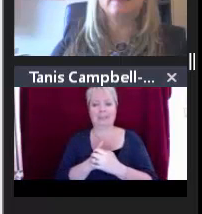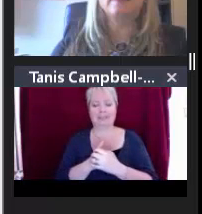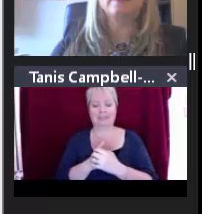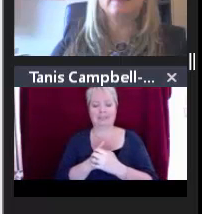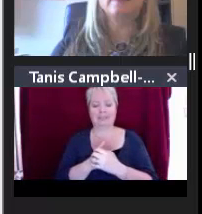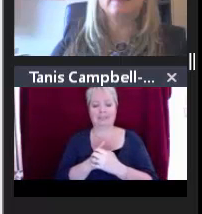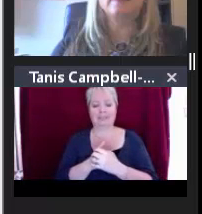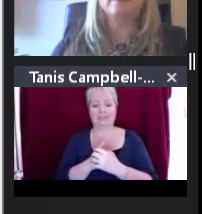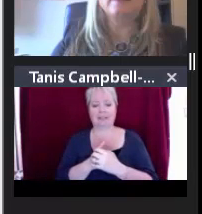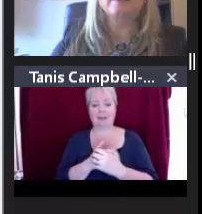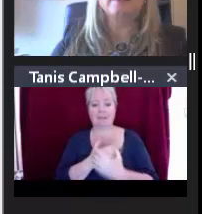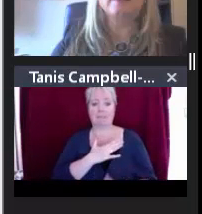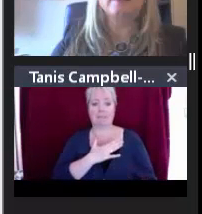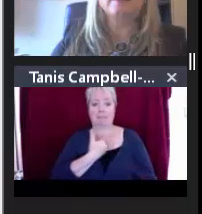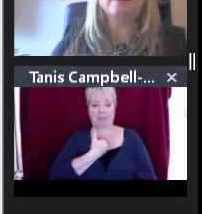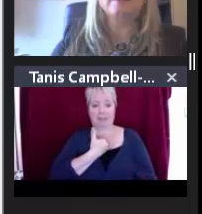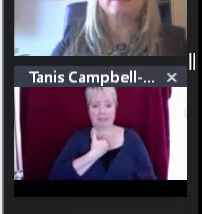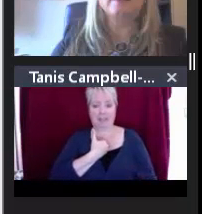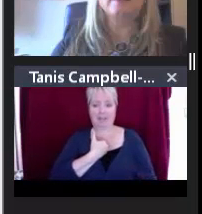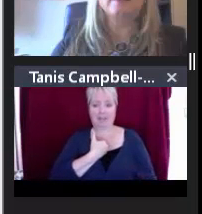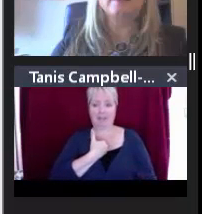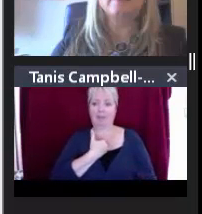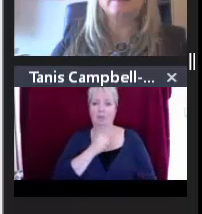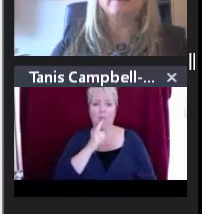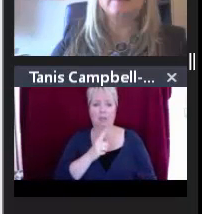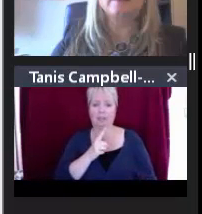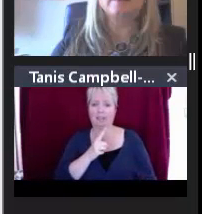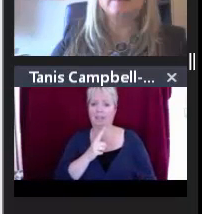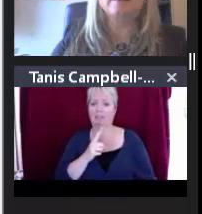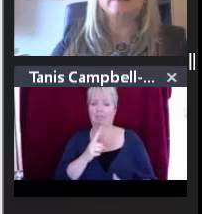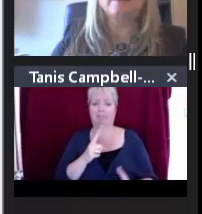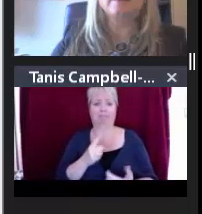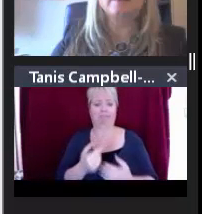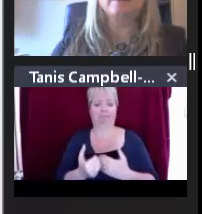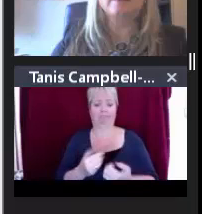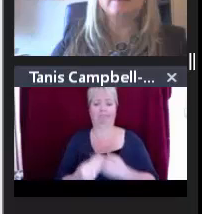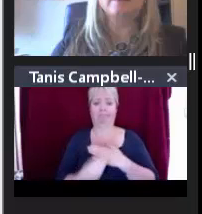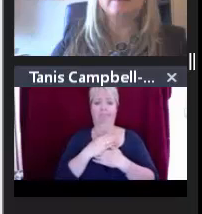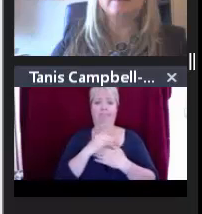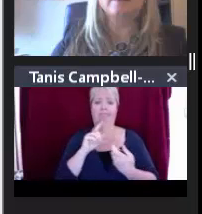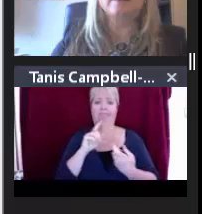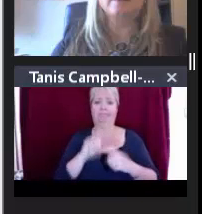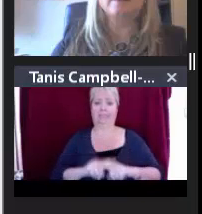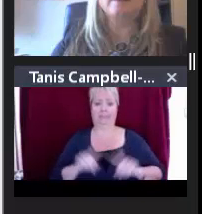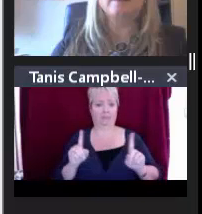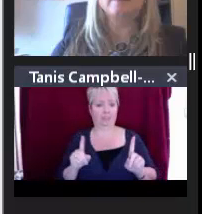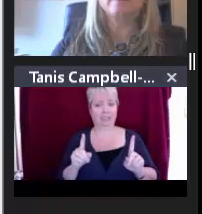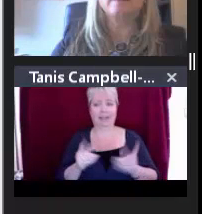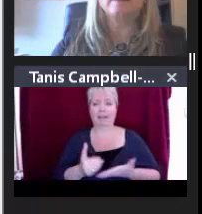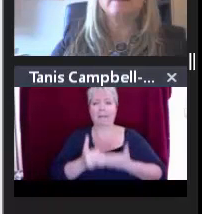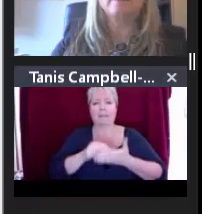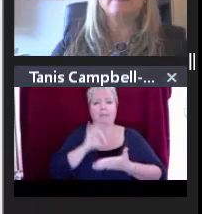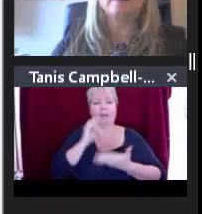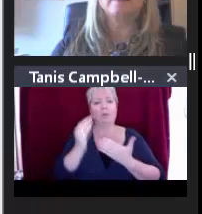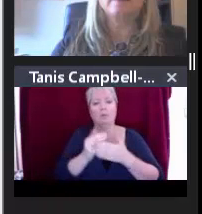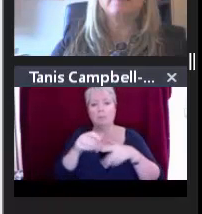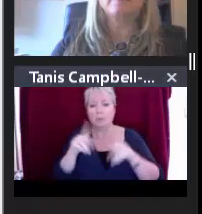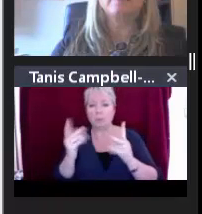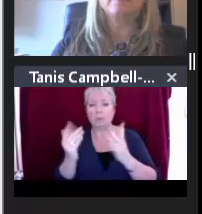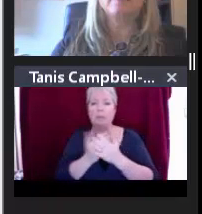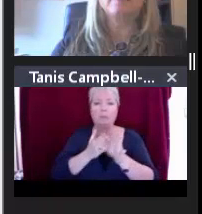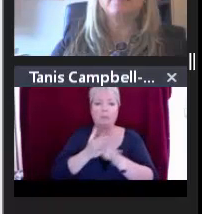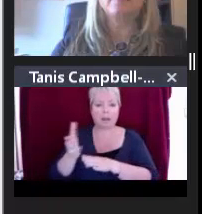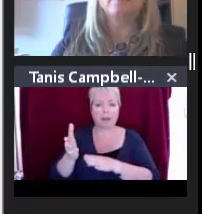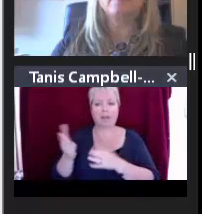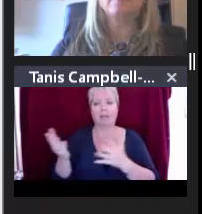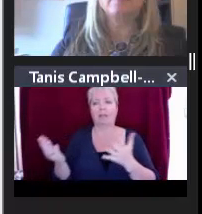for me personally, it definitely made a difference. It helped me finding a new path and finding new opportunities and finding